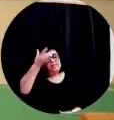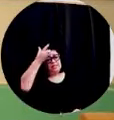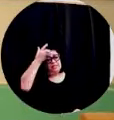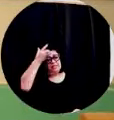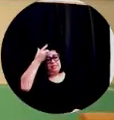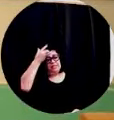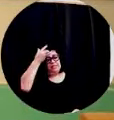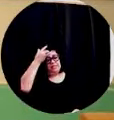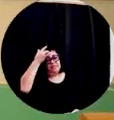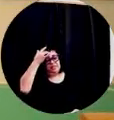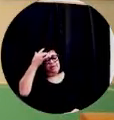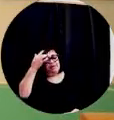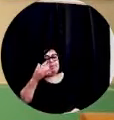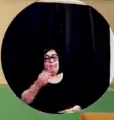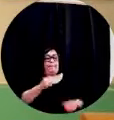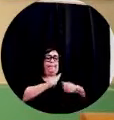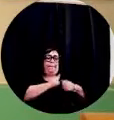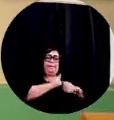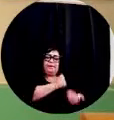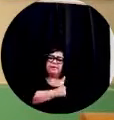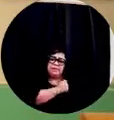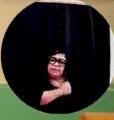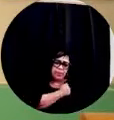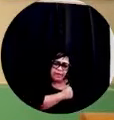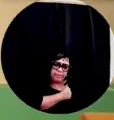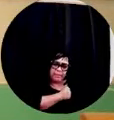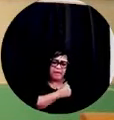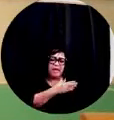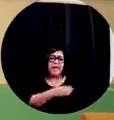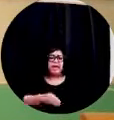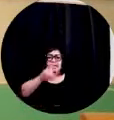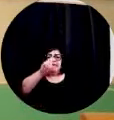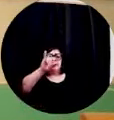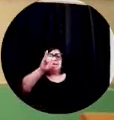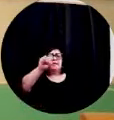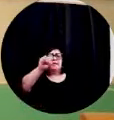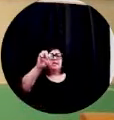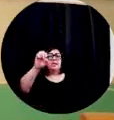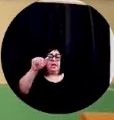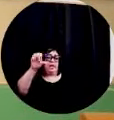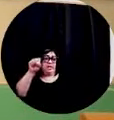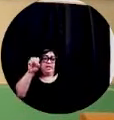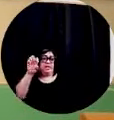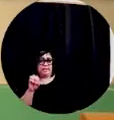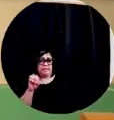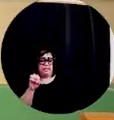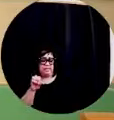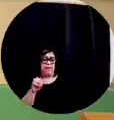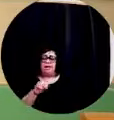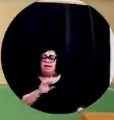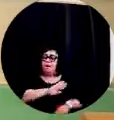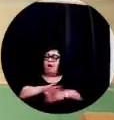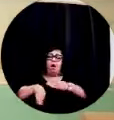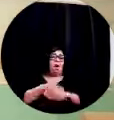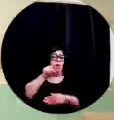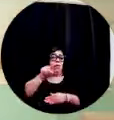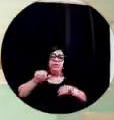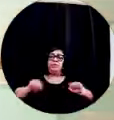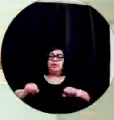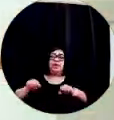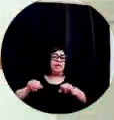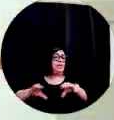table. And all I could do was give it to God. Because there was many